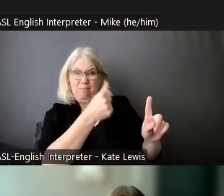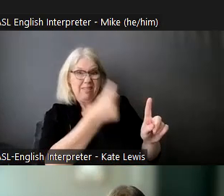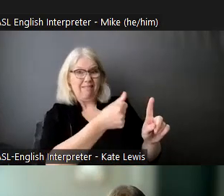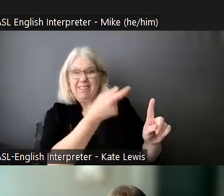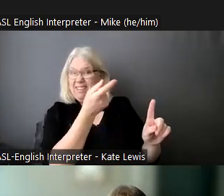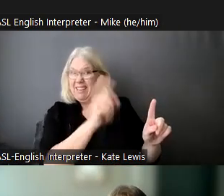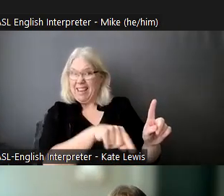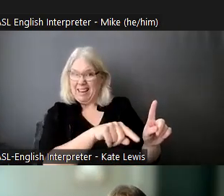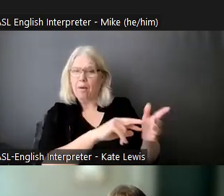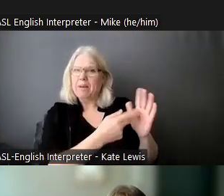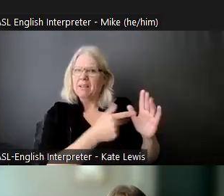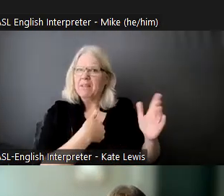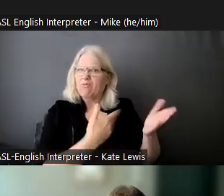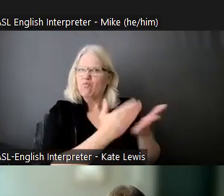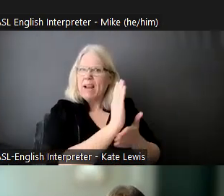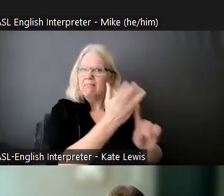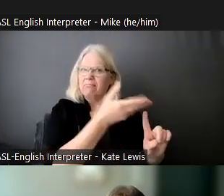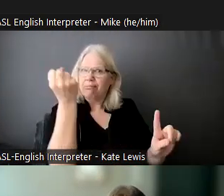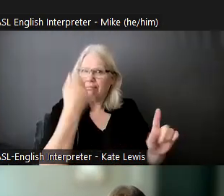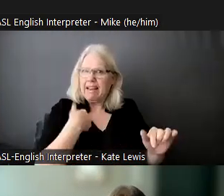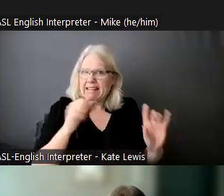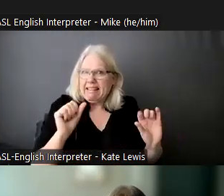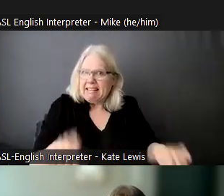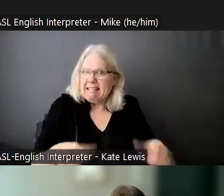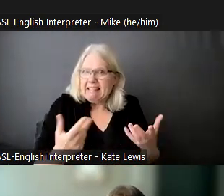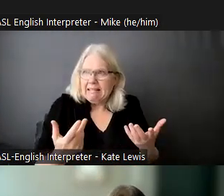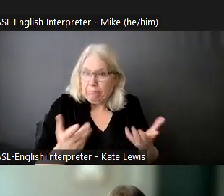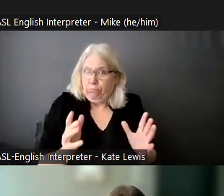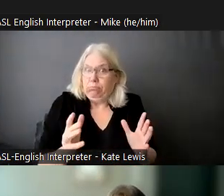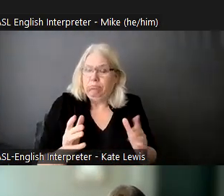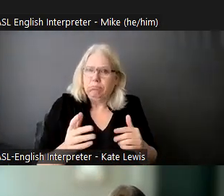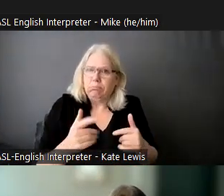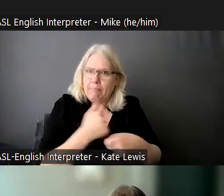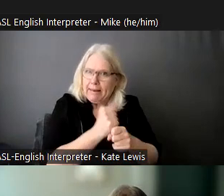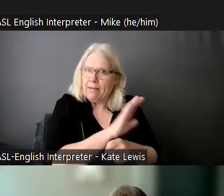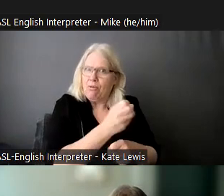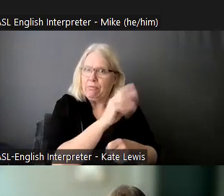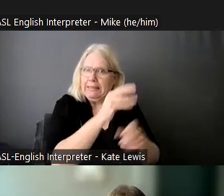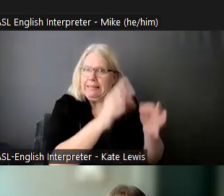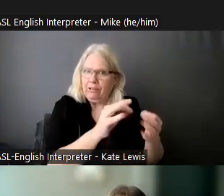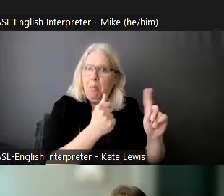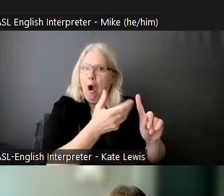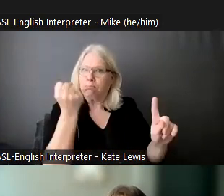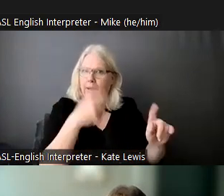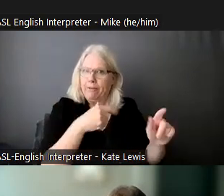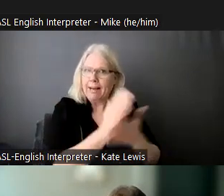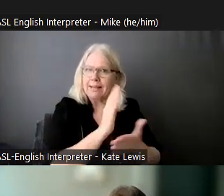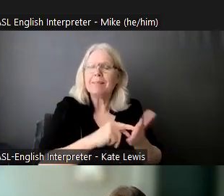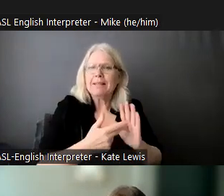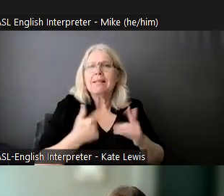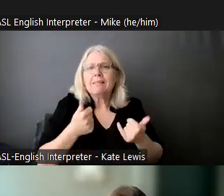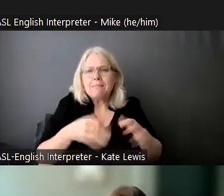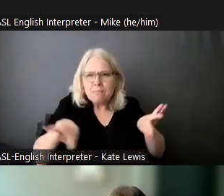own decisions. So a designated capacity assessor has to do an assessment where we're looking at a